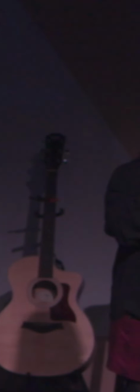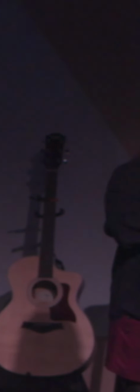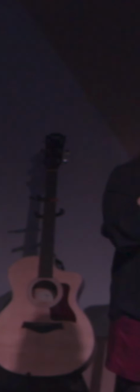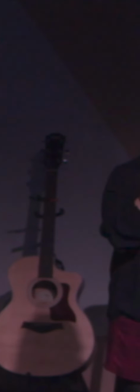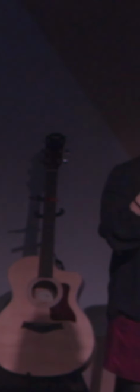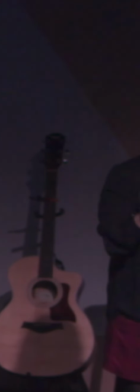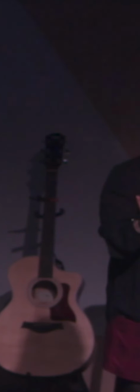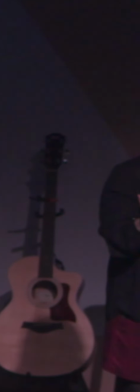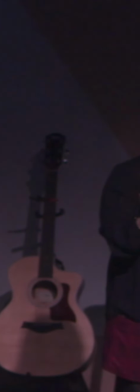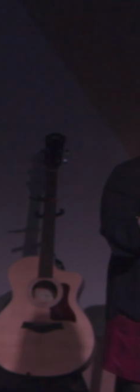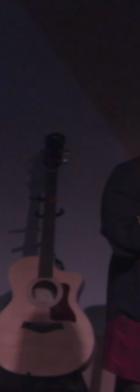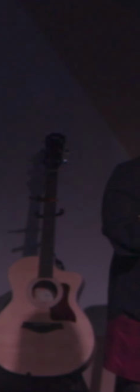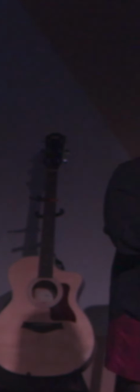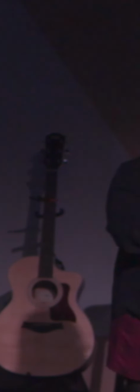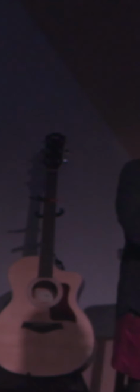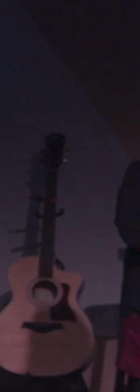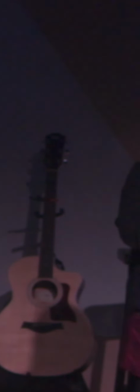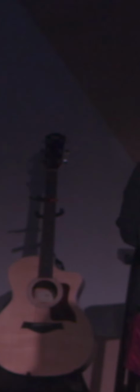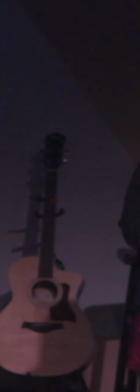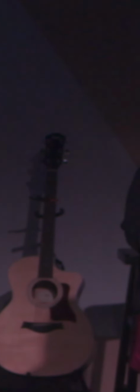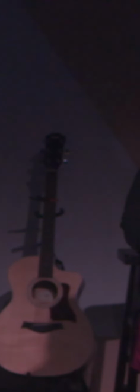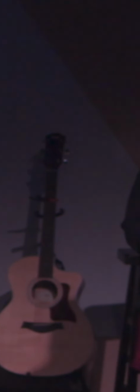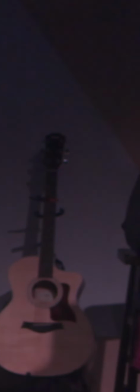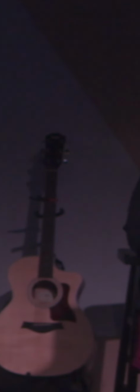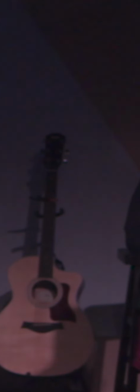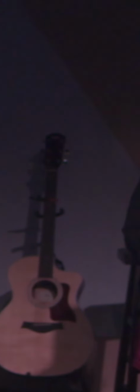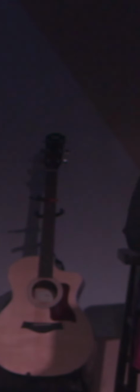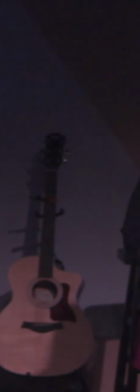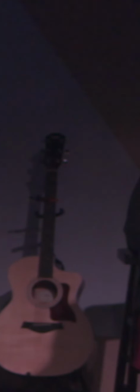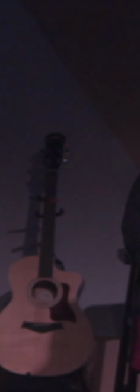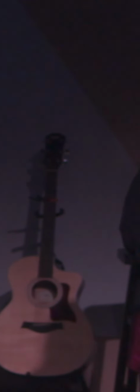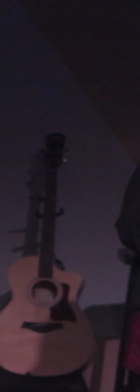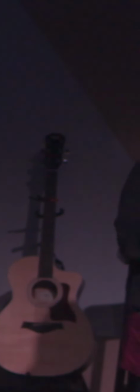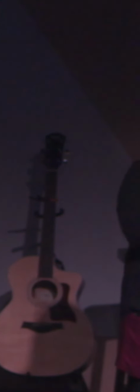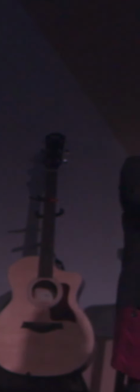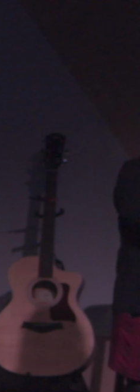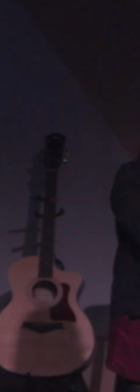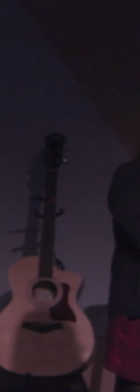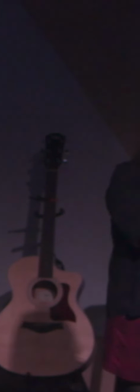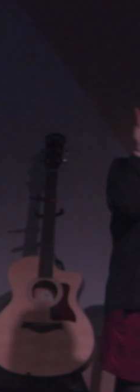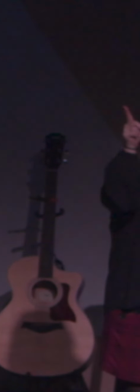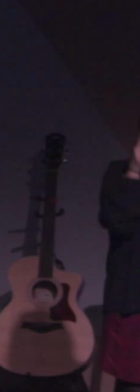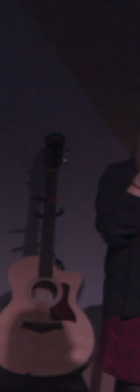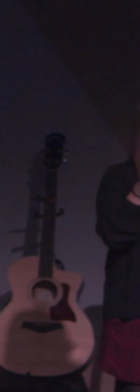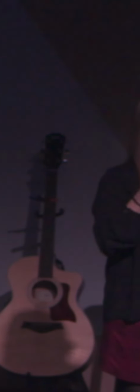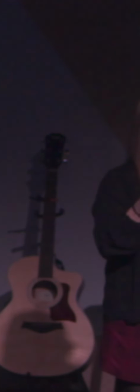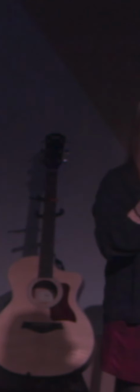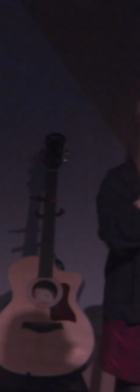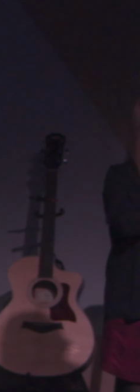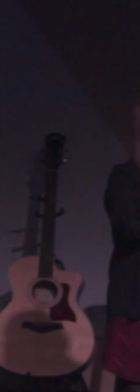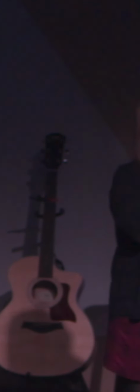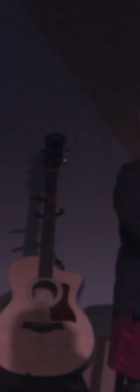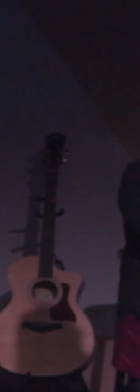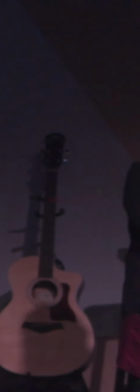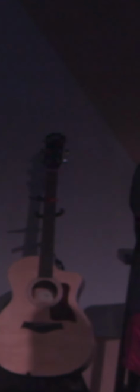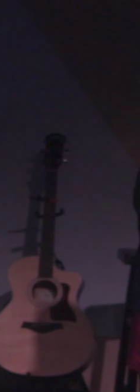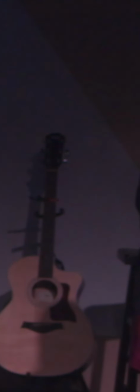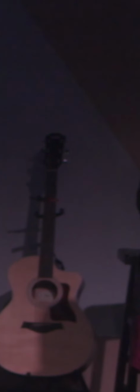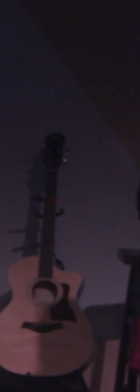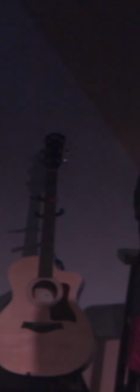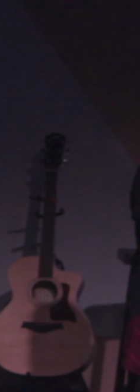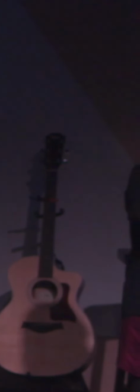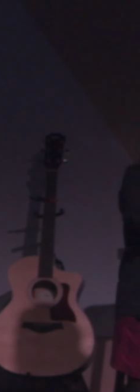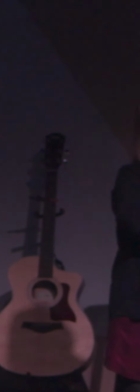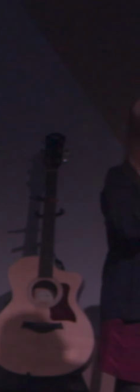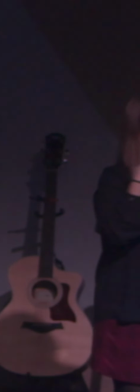And as tough as that may be, I believe it to the core of my being. And so we're going to continue with this Psalm 23 series